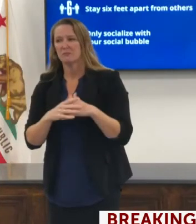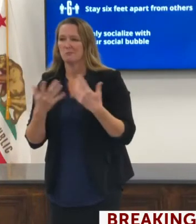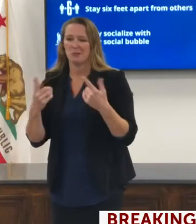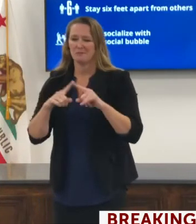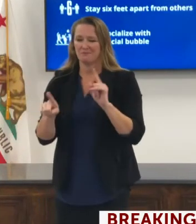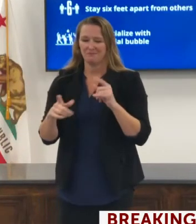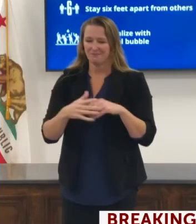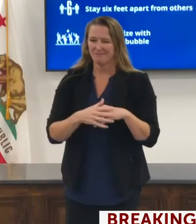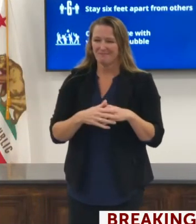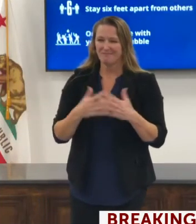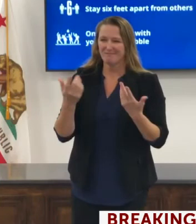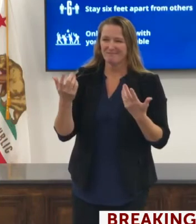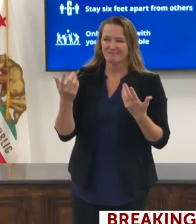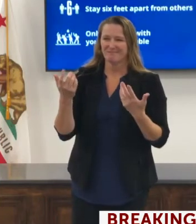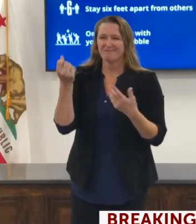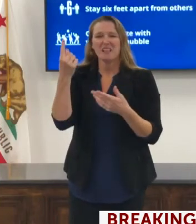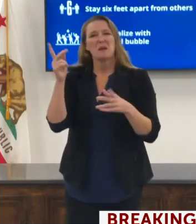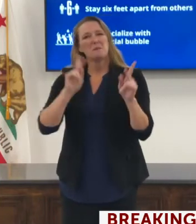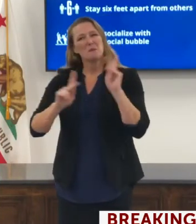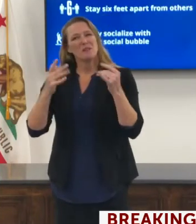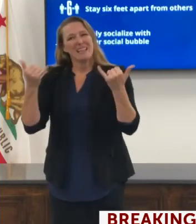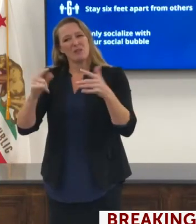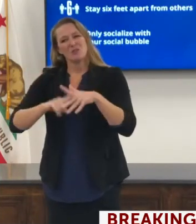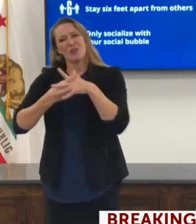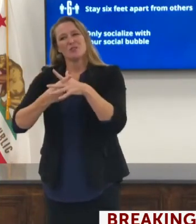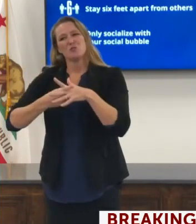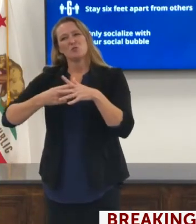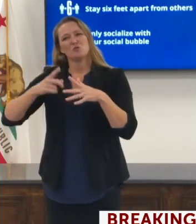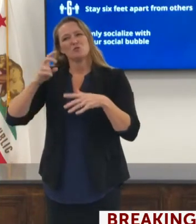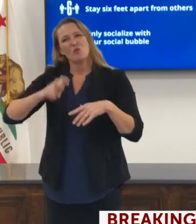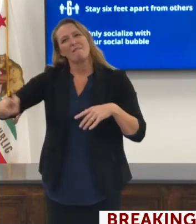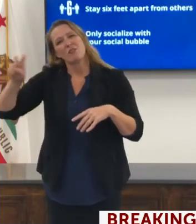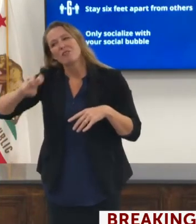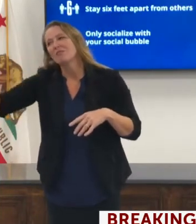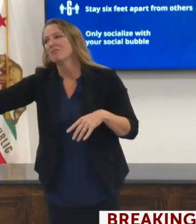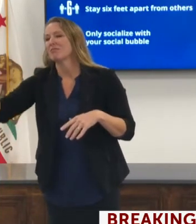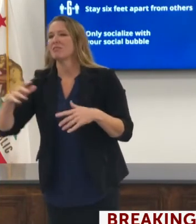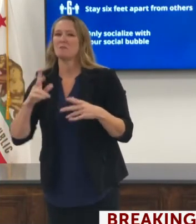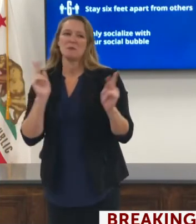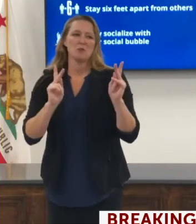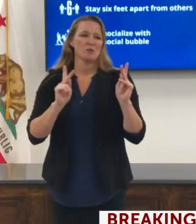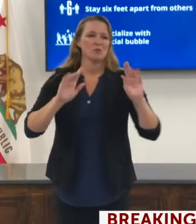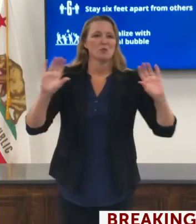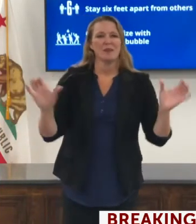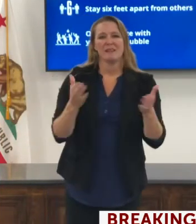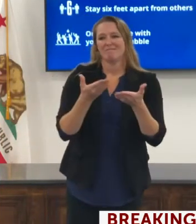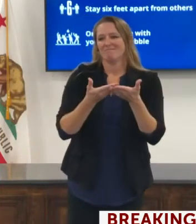people are traveling, people are doing things with their families, camping, outdoor activities.